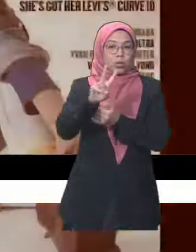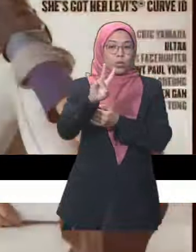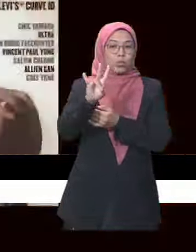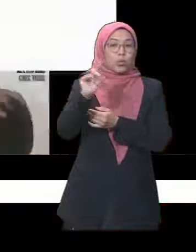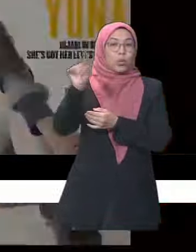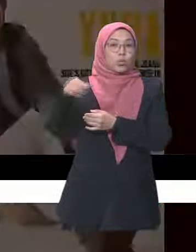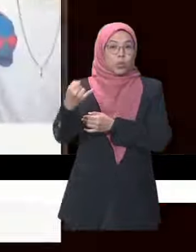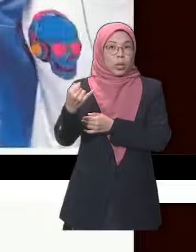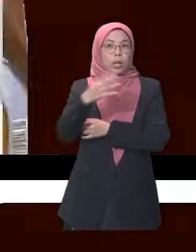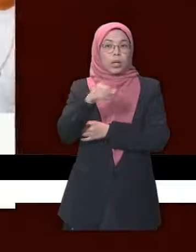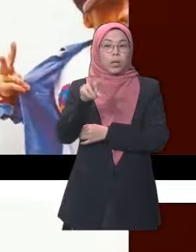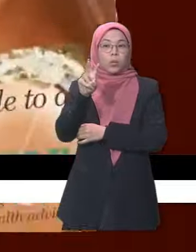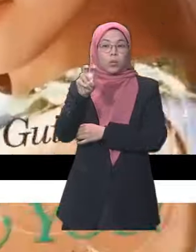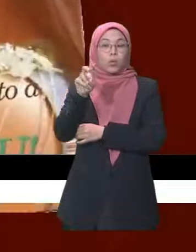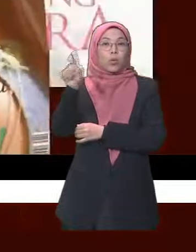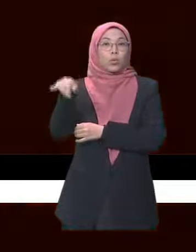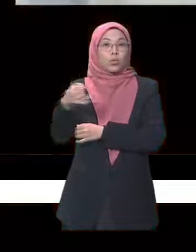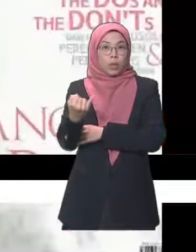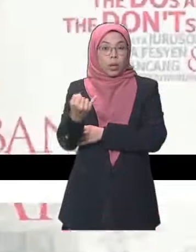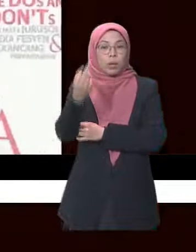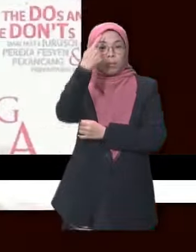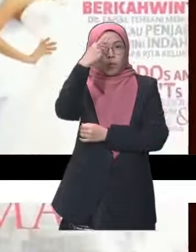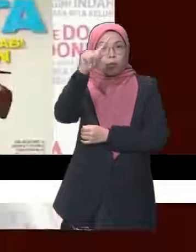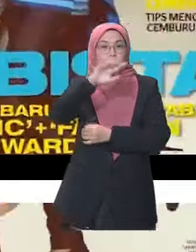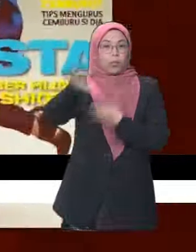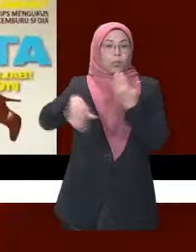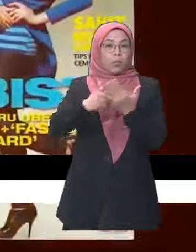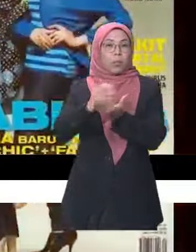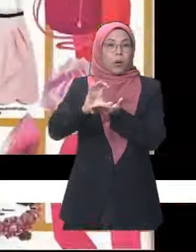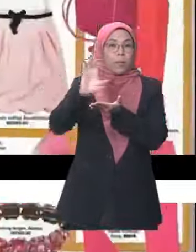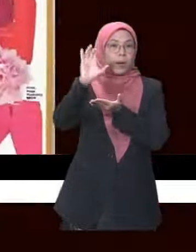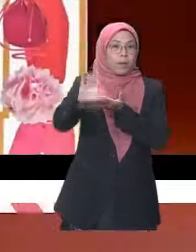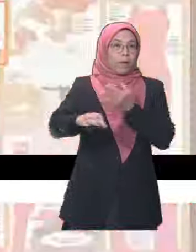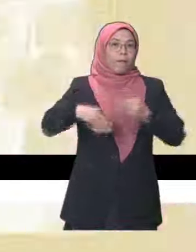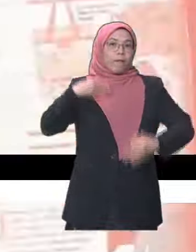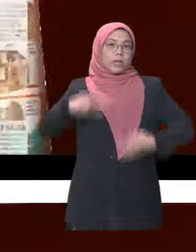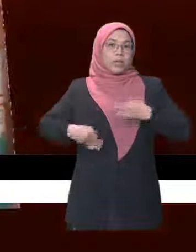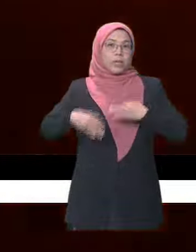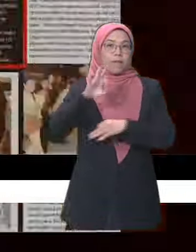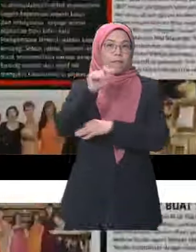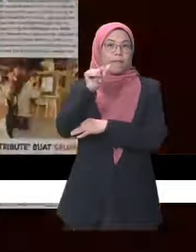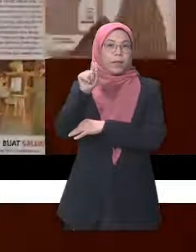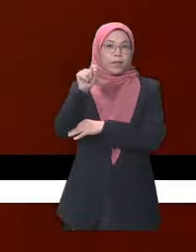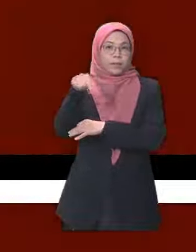RM27 juta dan RM20 juta untuk pegangan minoriti dalam FashionValet.